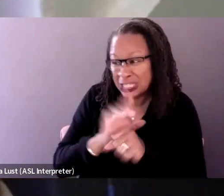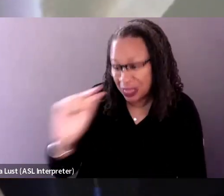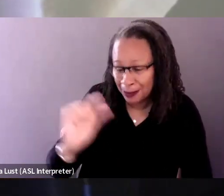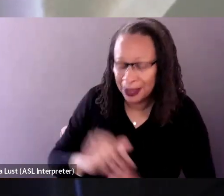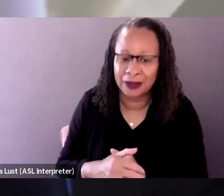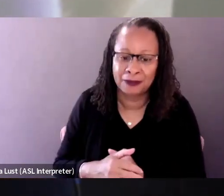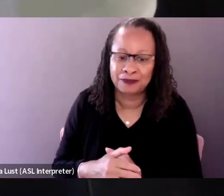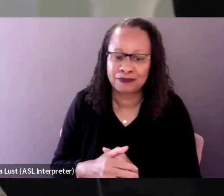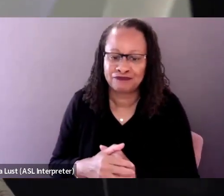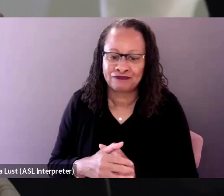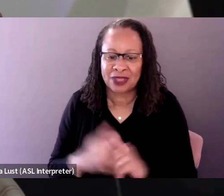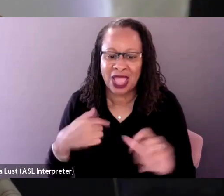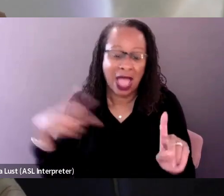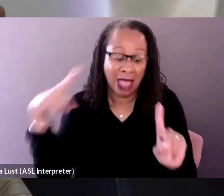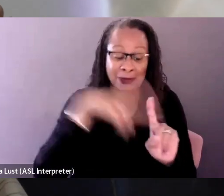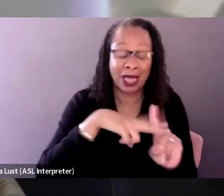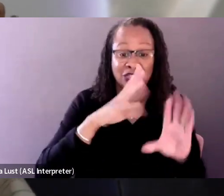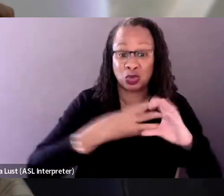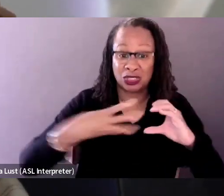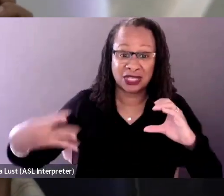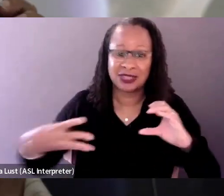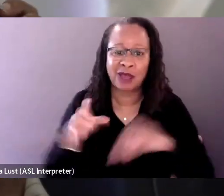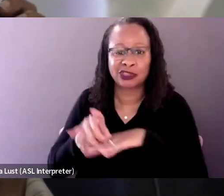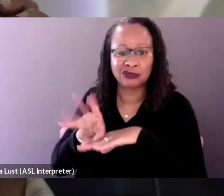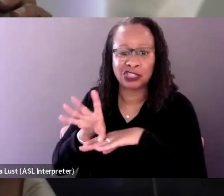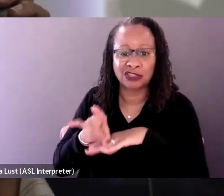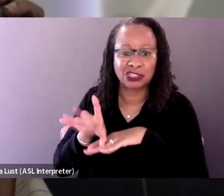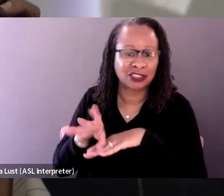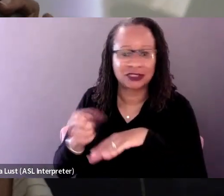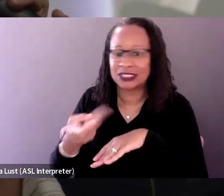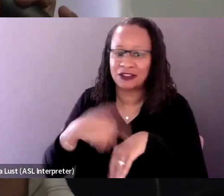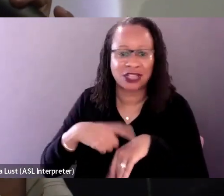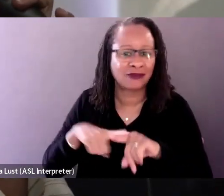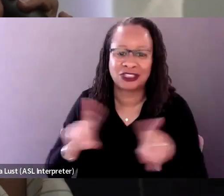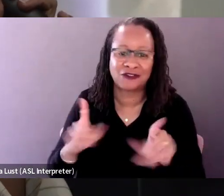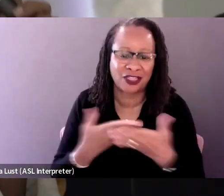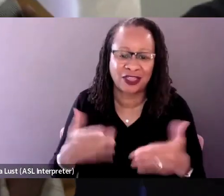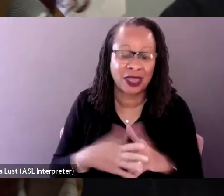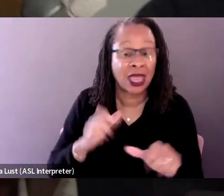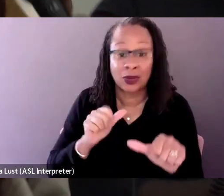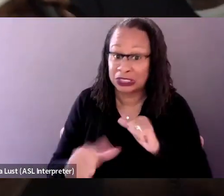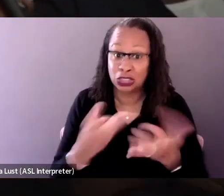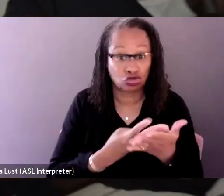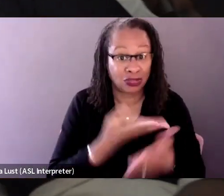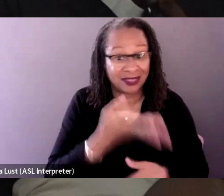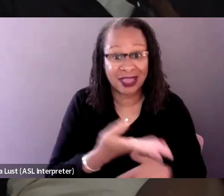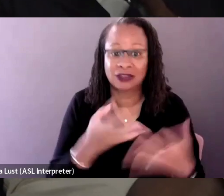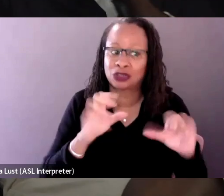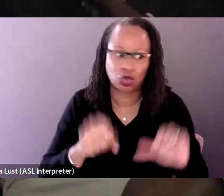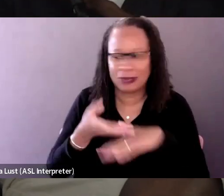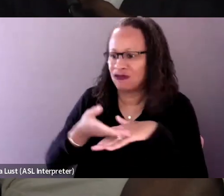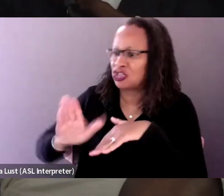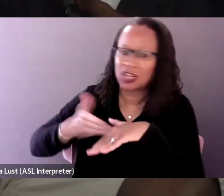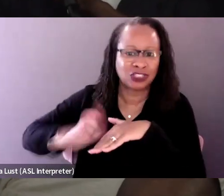I was rejected so many times for their different things. We still screened at Sundance, so hey, you can get rejected a million times. All right.